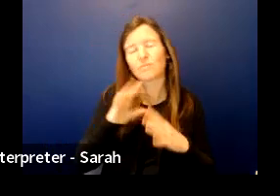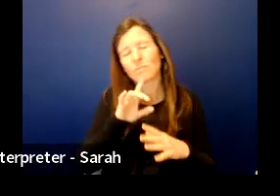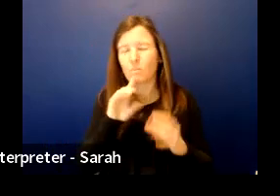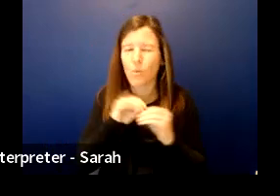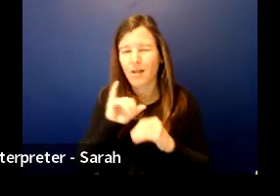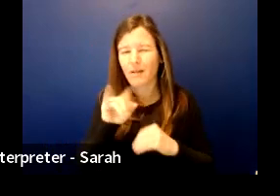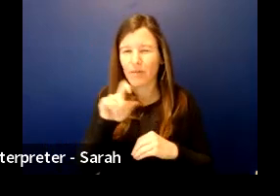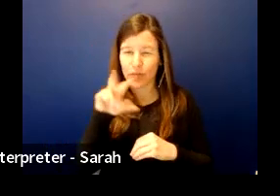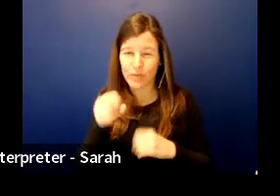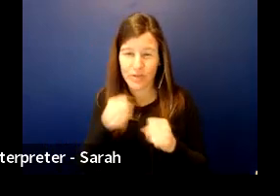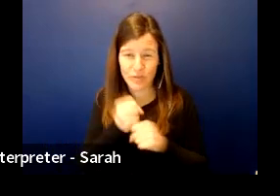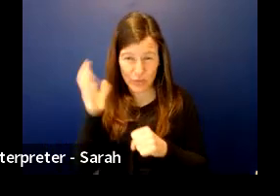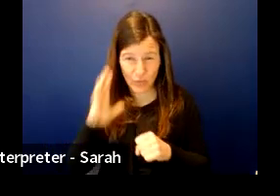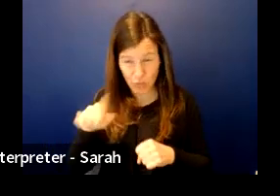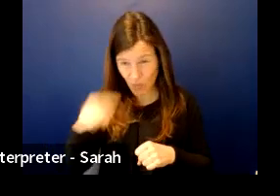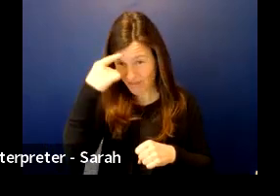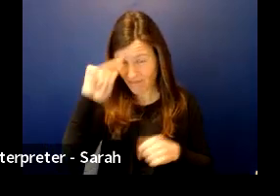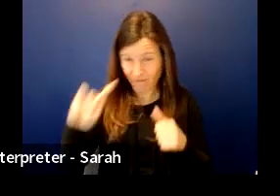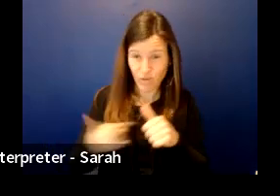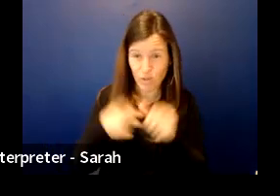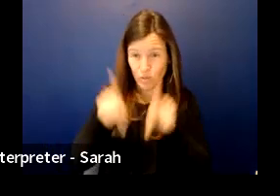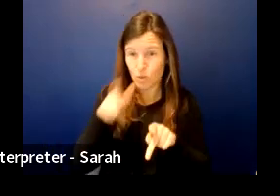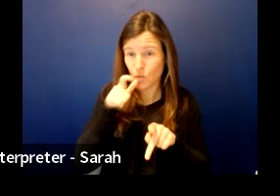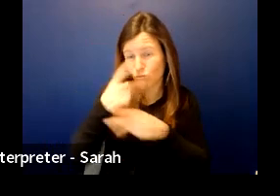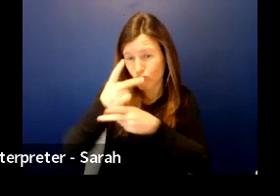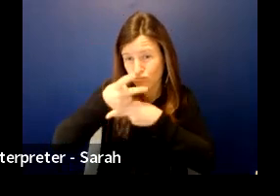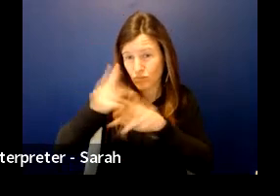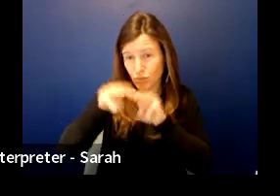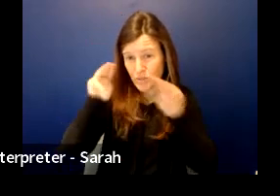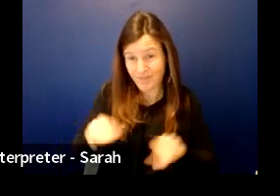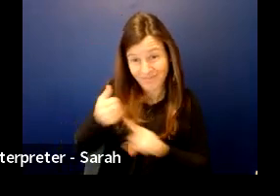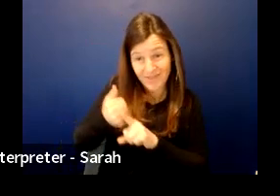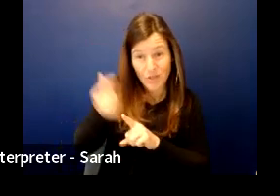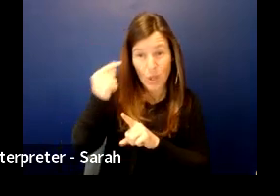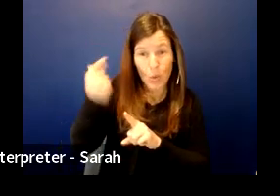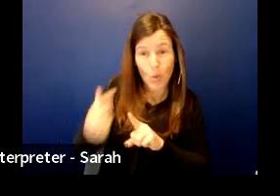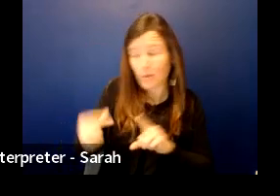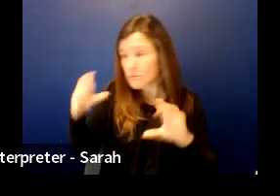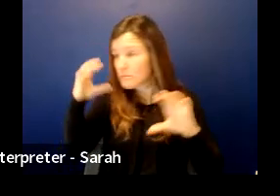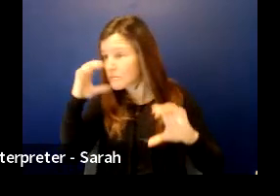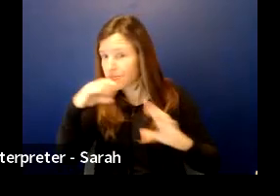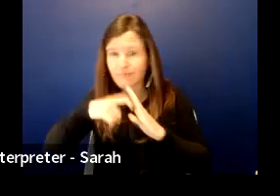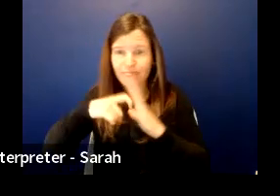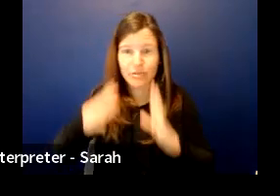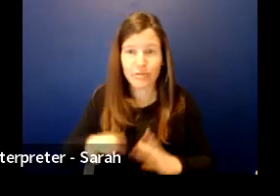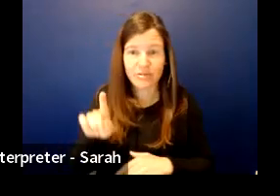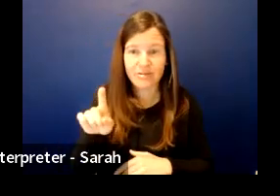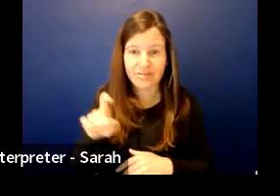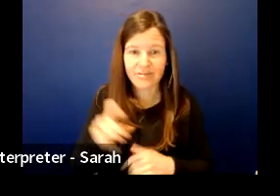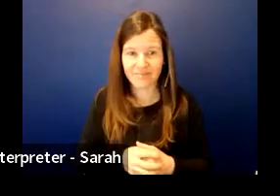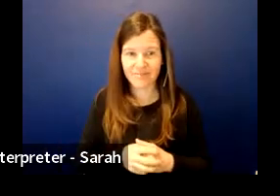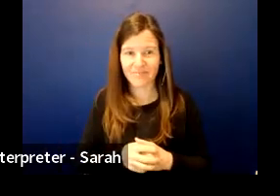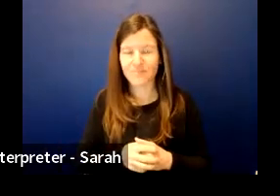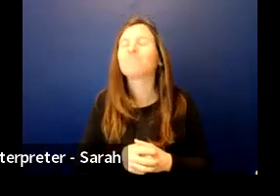Do you think they were a gold prospector? The answer